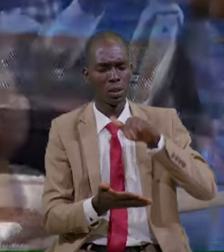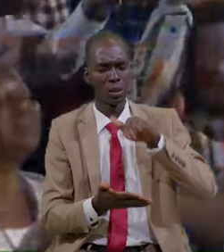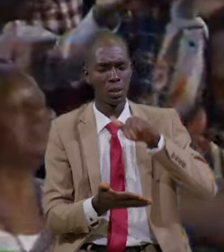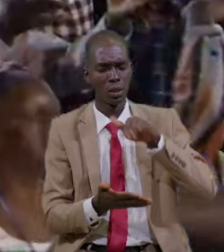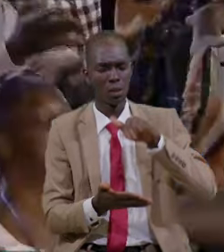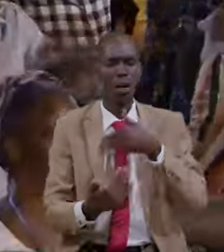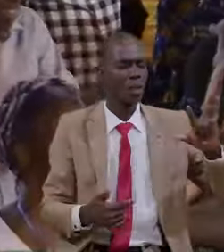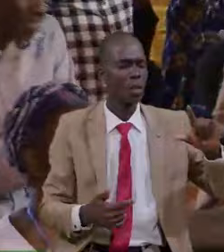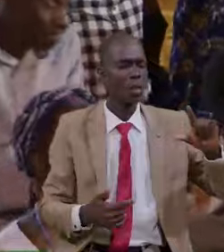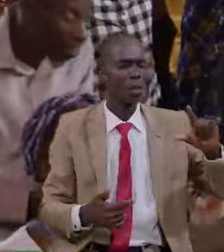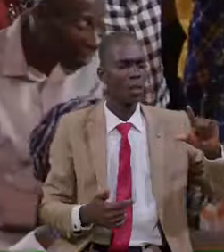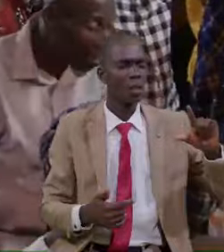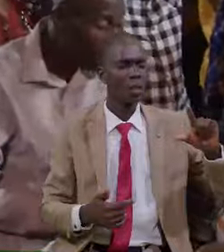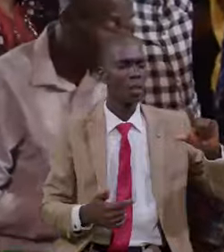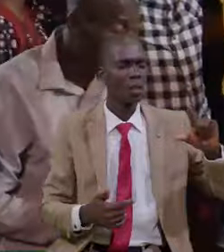wonders.